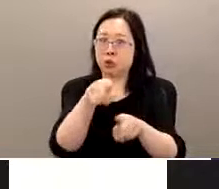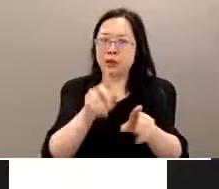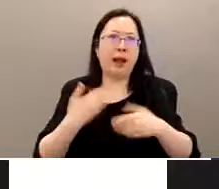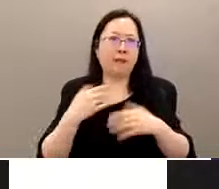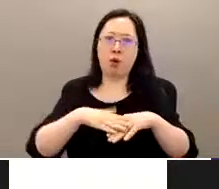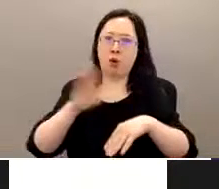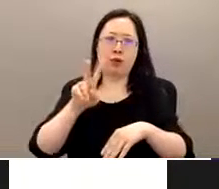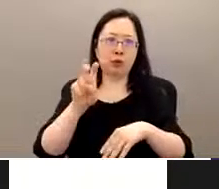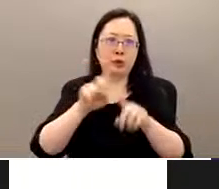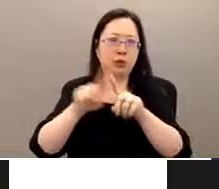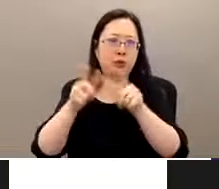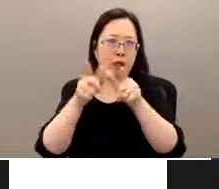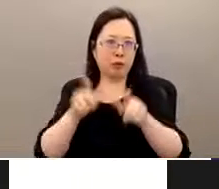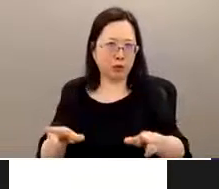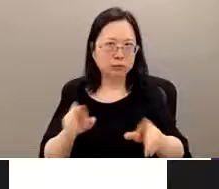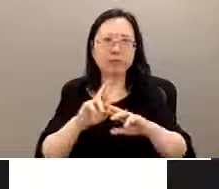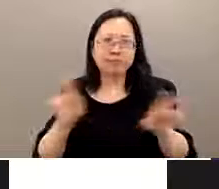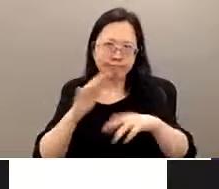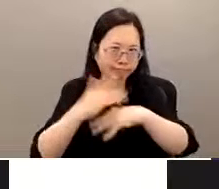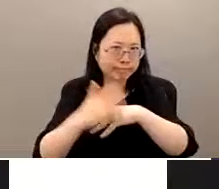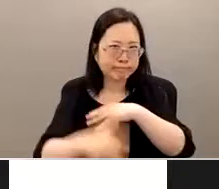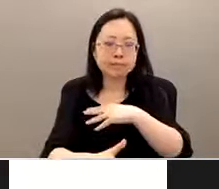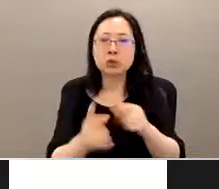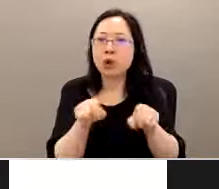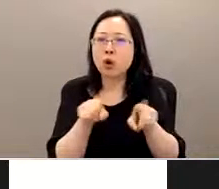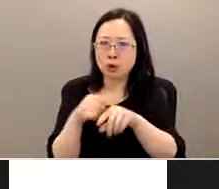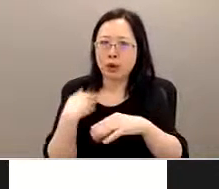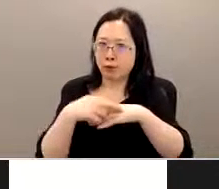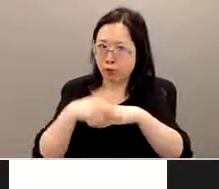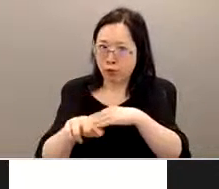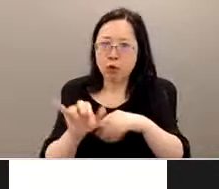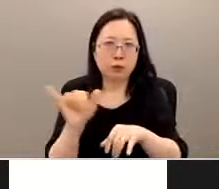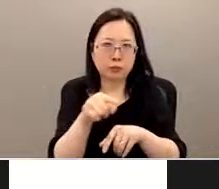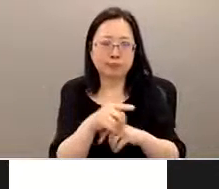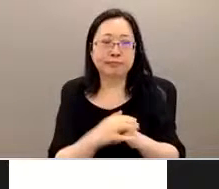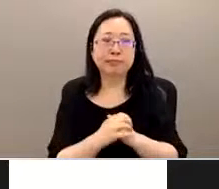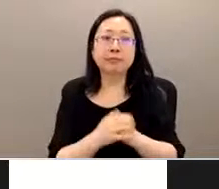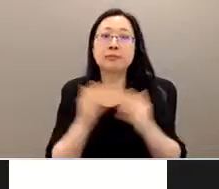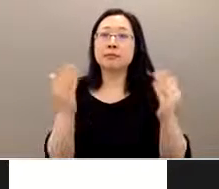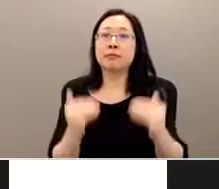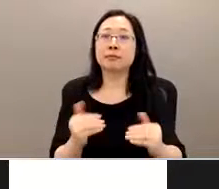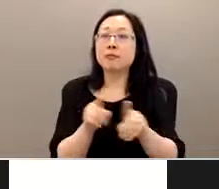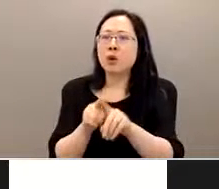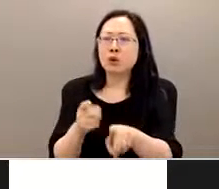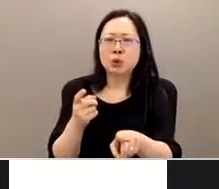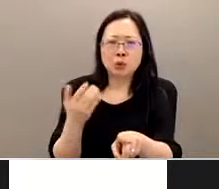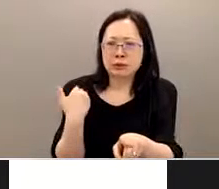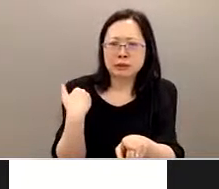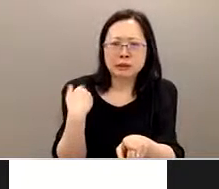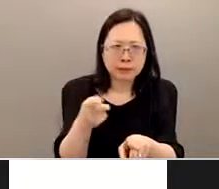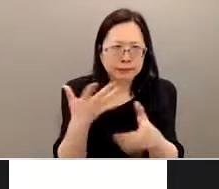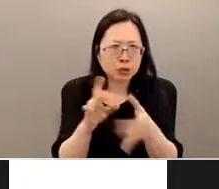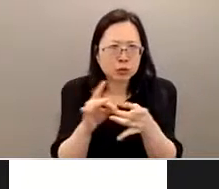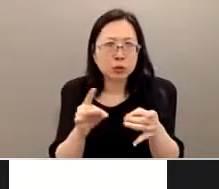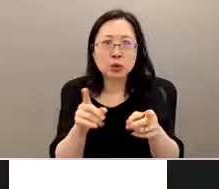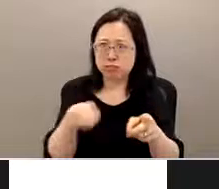support, information, and referral. We, as mentioned, I think, Kirsten, at the beginning, you can go to our website.